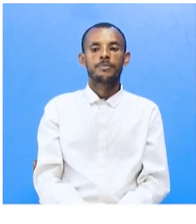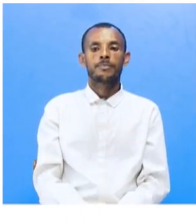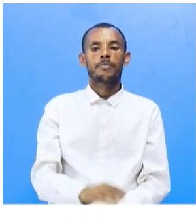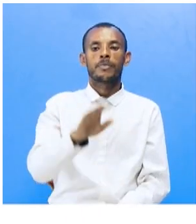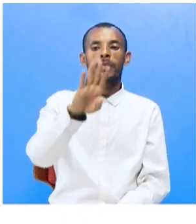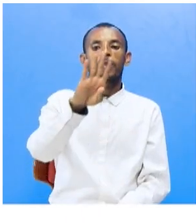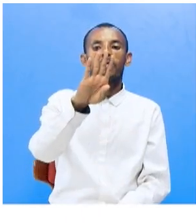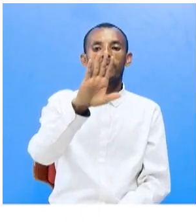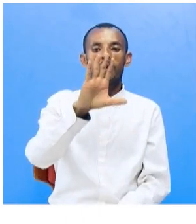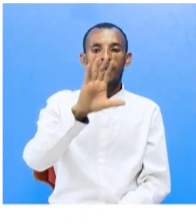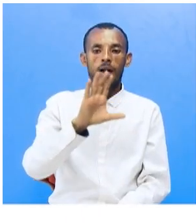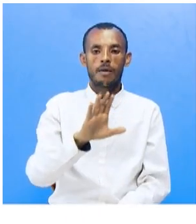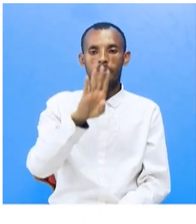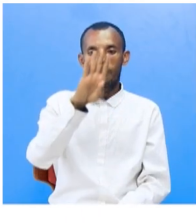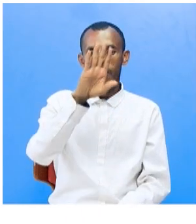400 eggs.